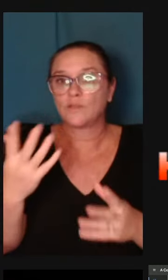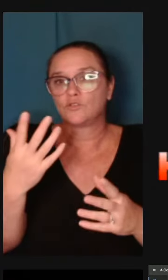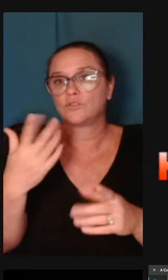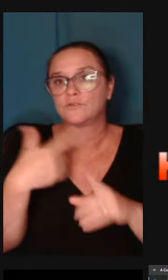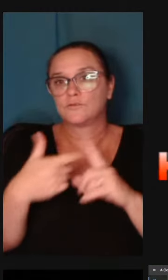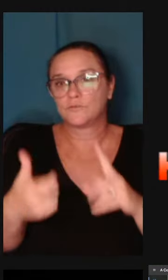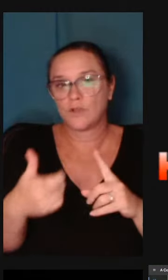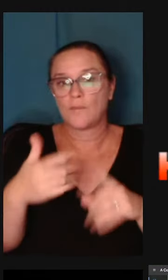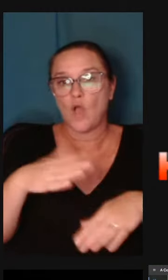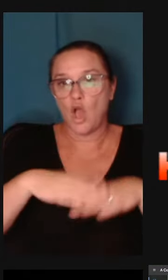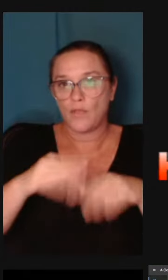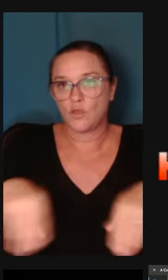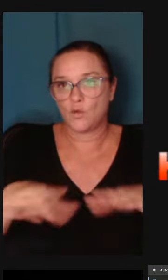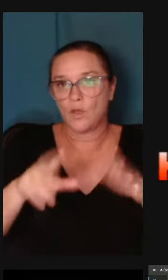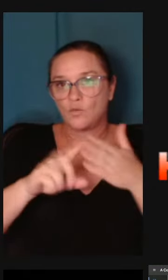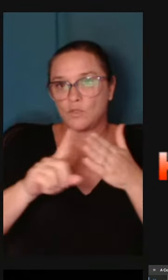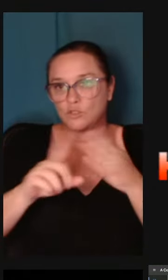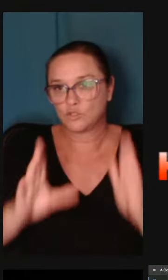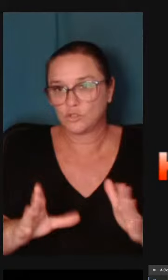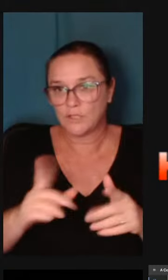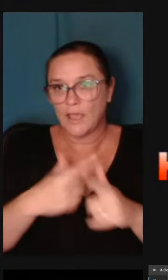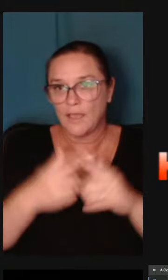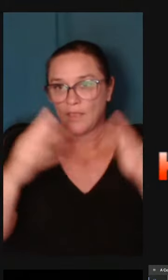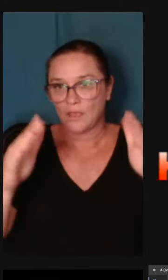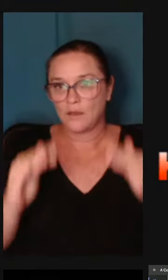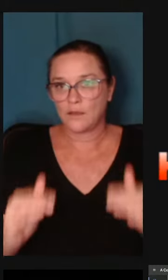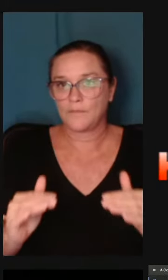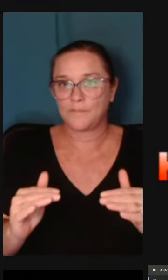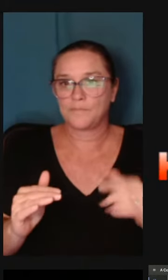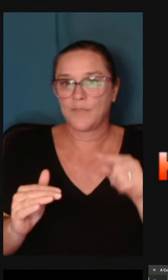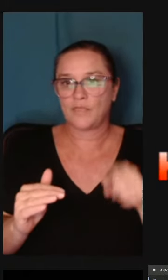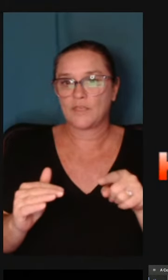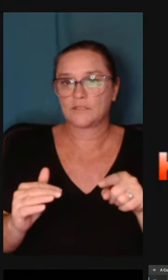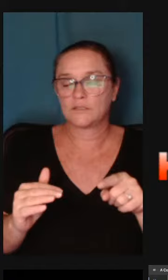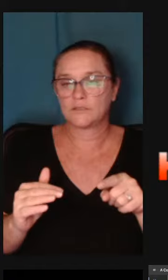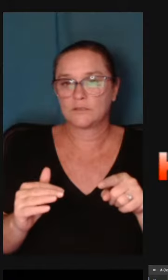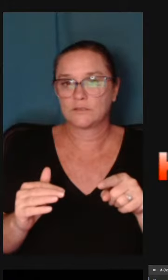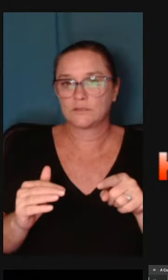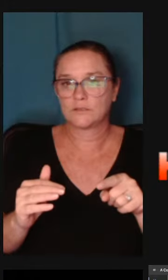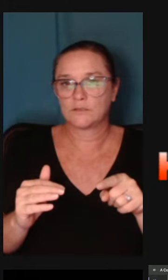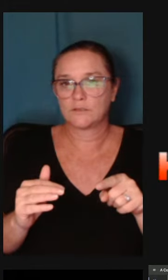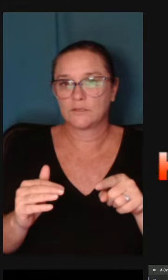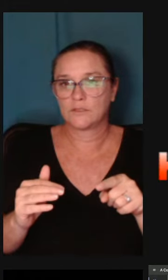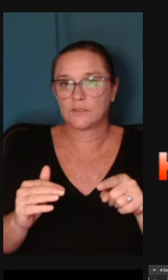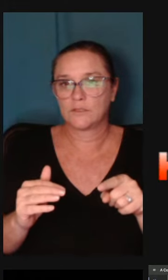researchers as well. And then below here, this bottom panel is the